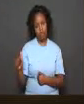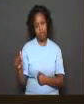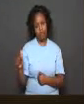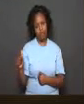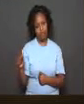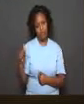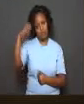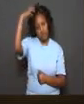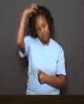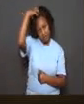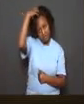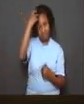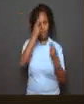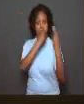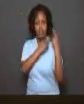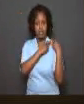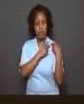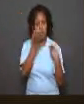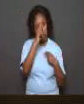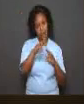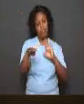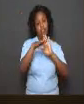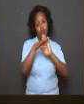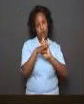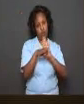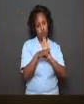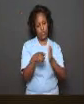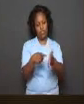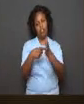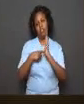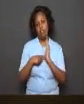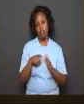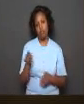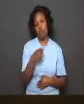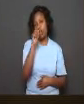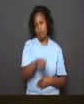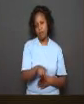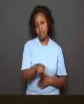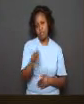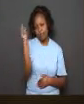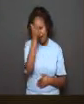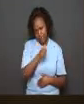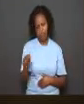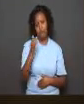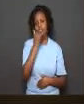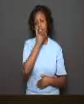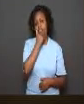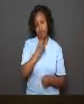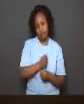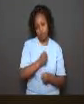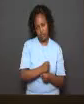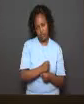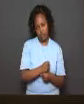or government representative is accountable for any failure in